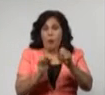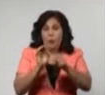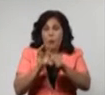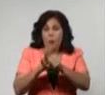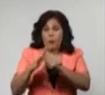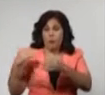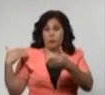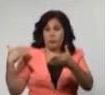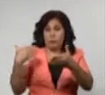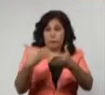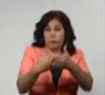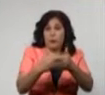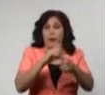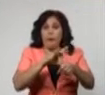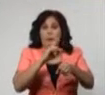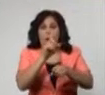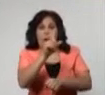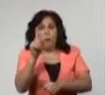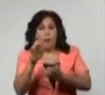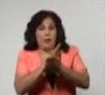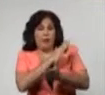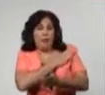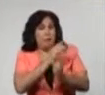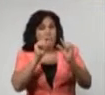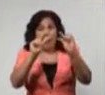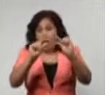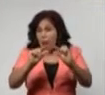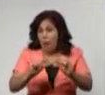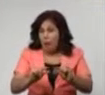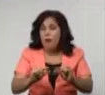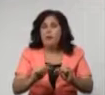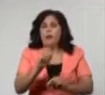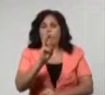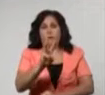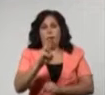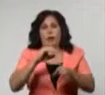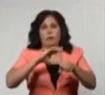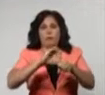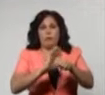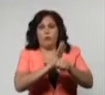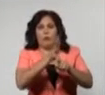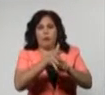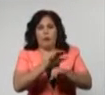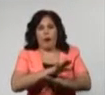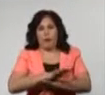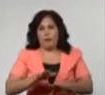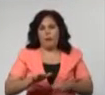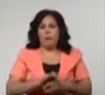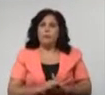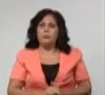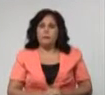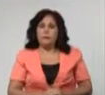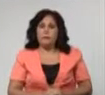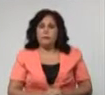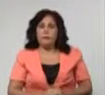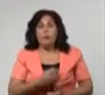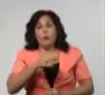2,352 samples studied, 3 turned out to be positive, representing